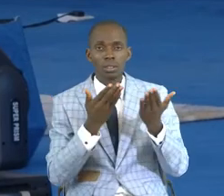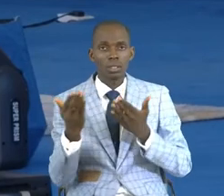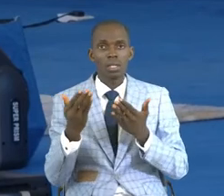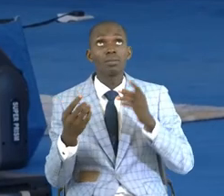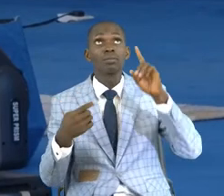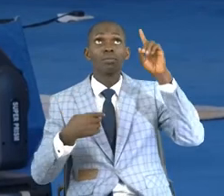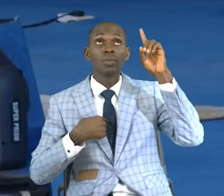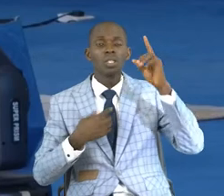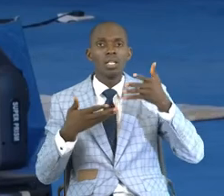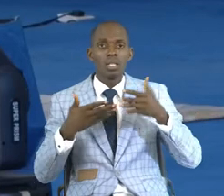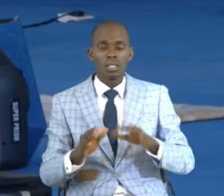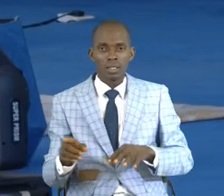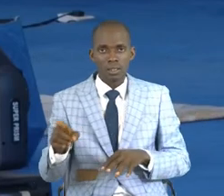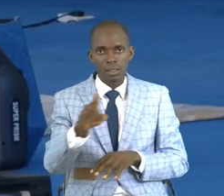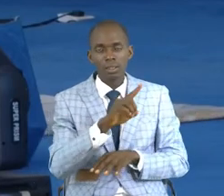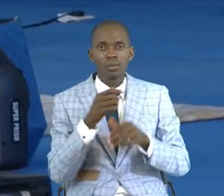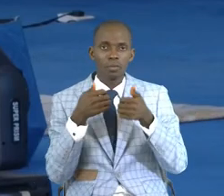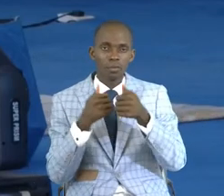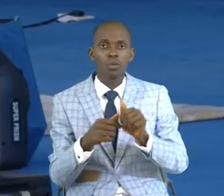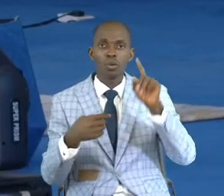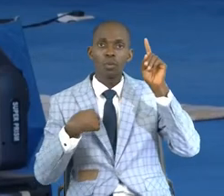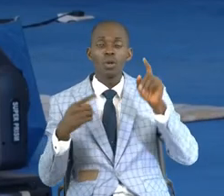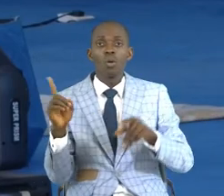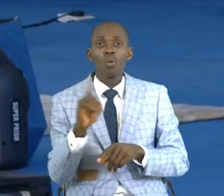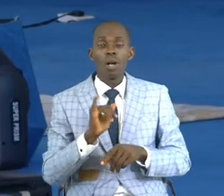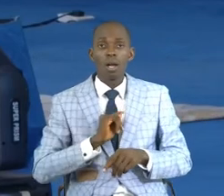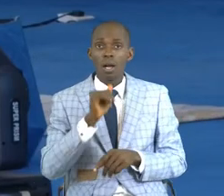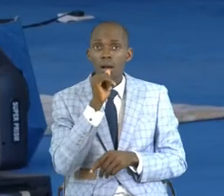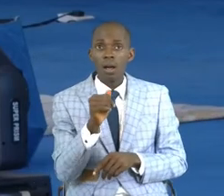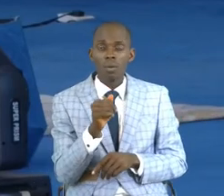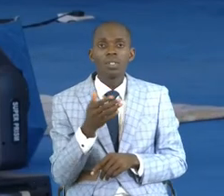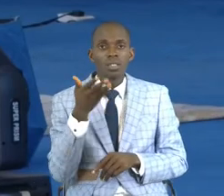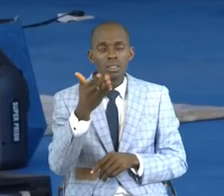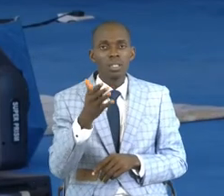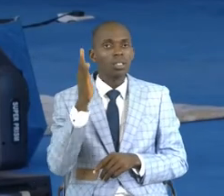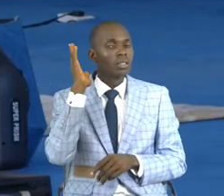me. And where I am, there shall also